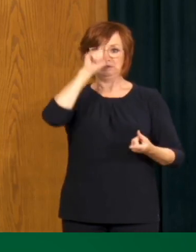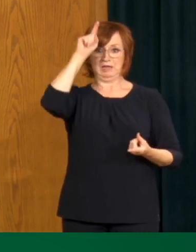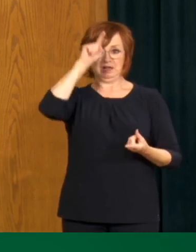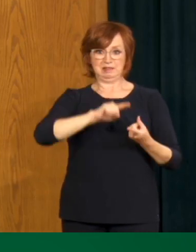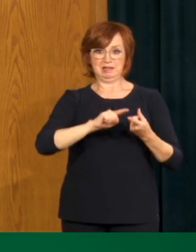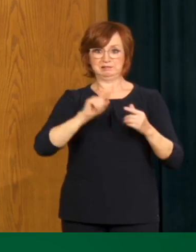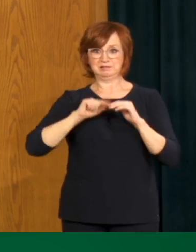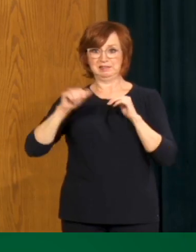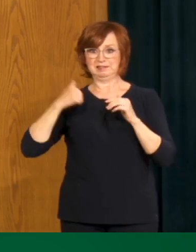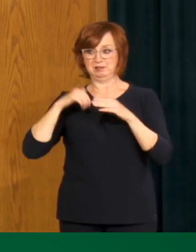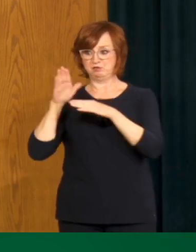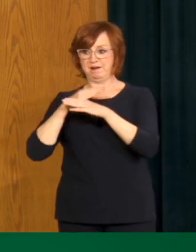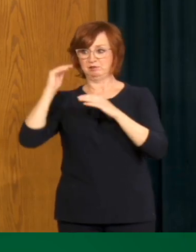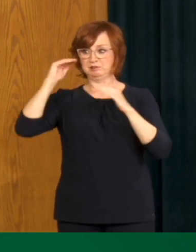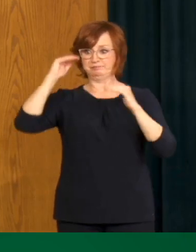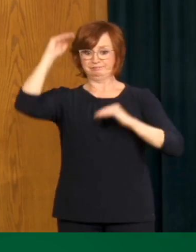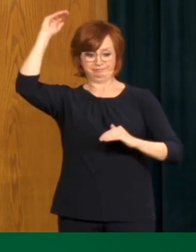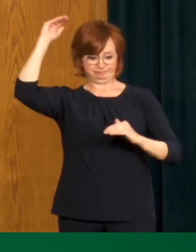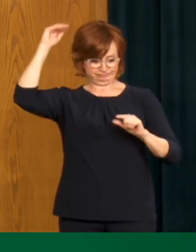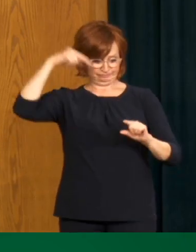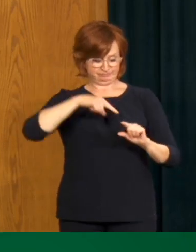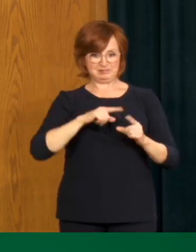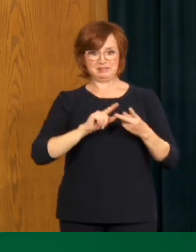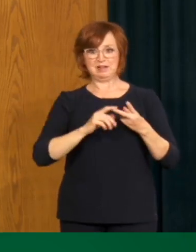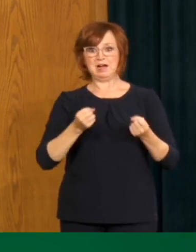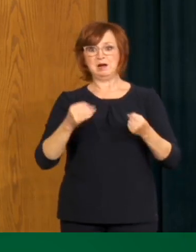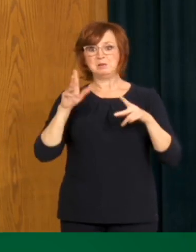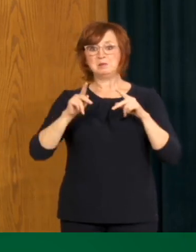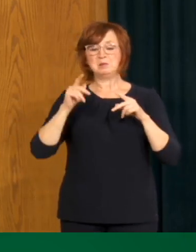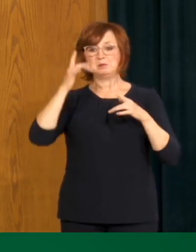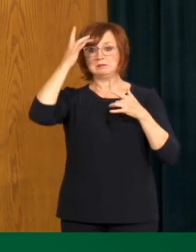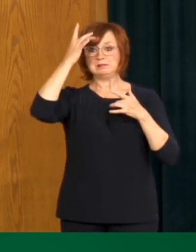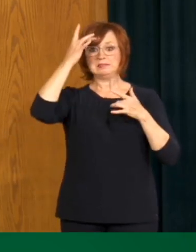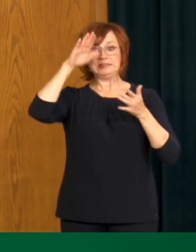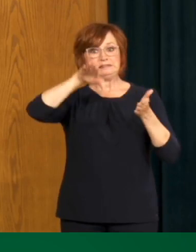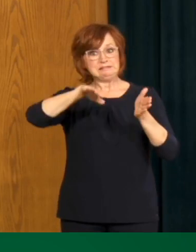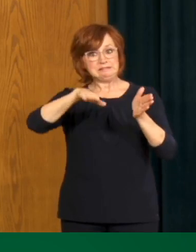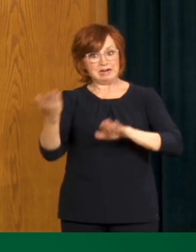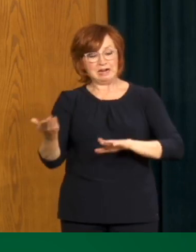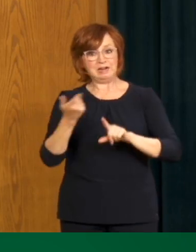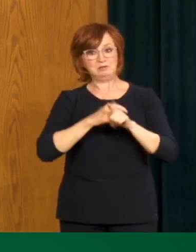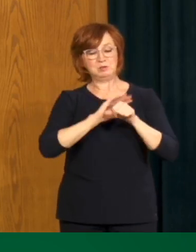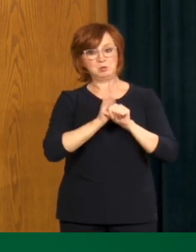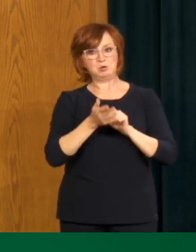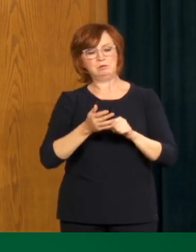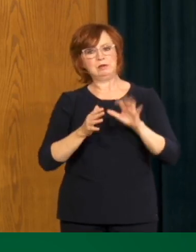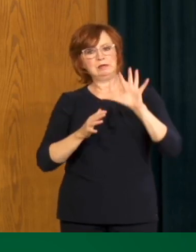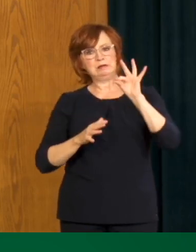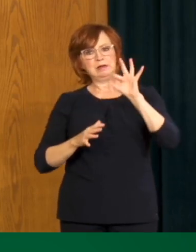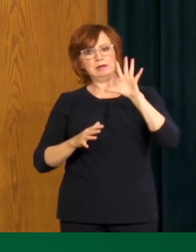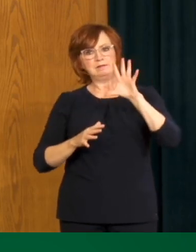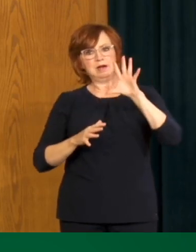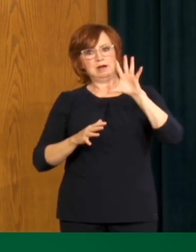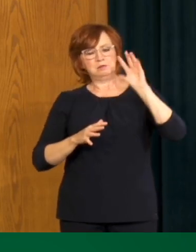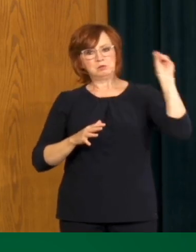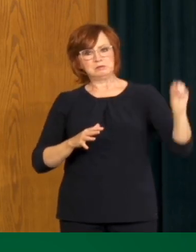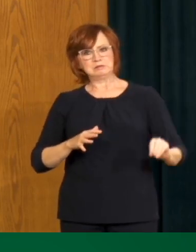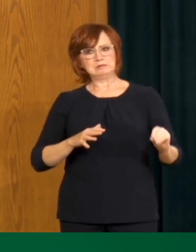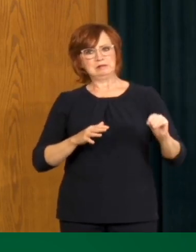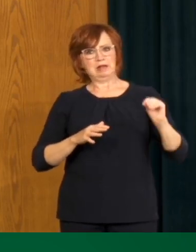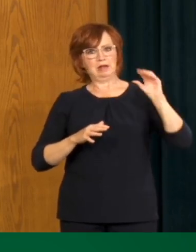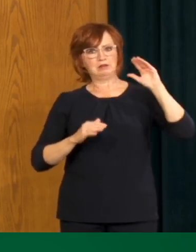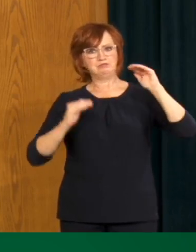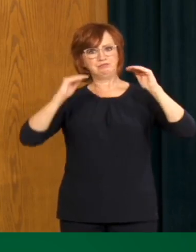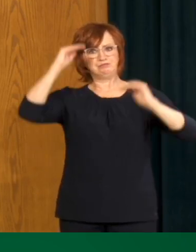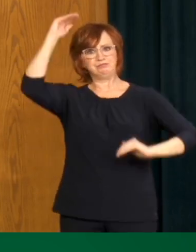rates. Our fatality rates are 95% below Canada's rates. We've been able to do that while keeping 87% of the people